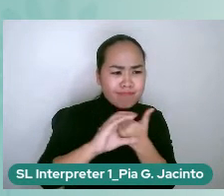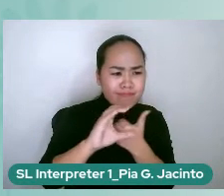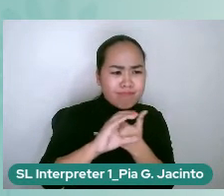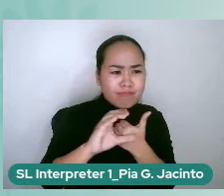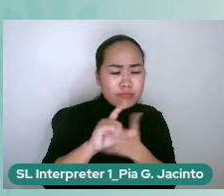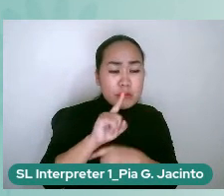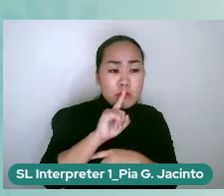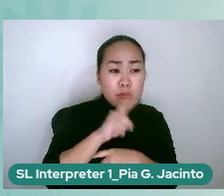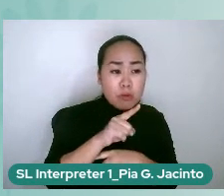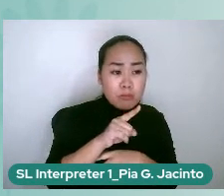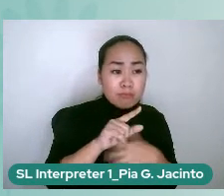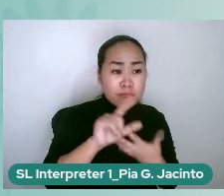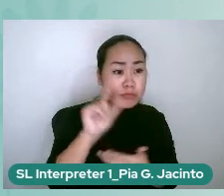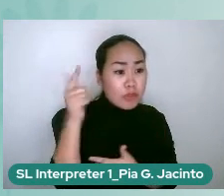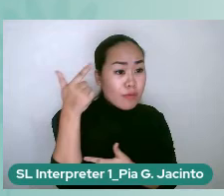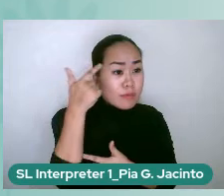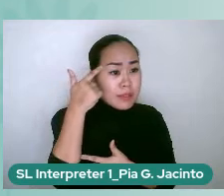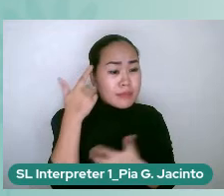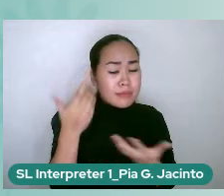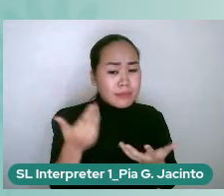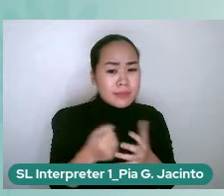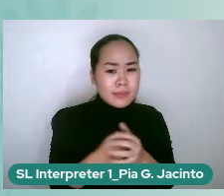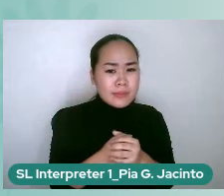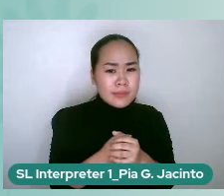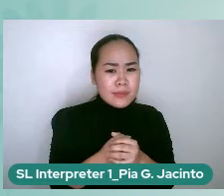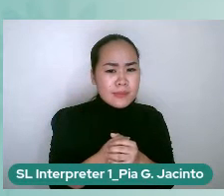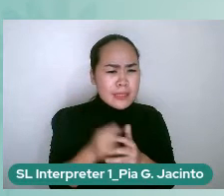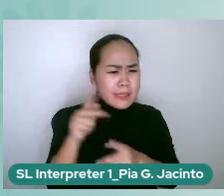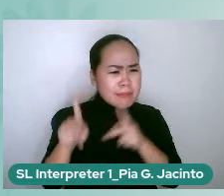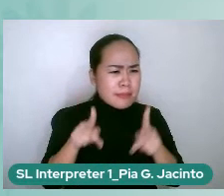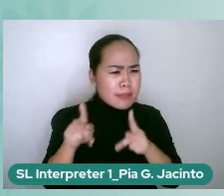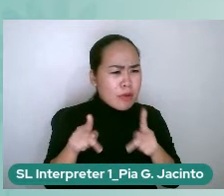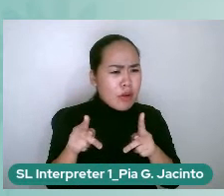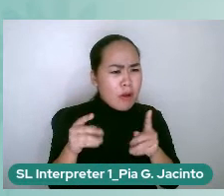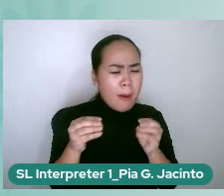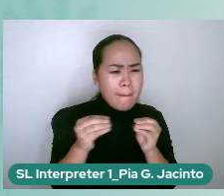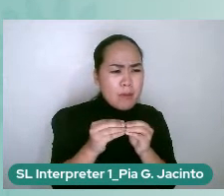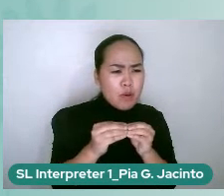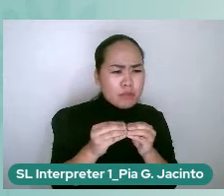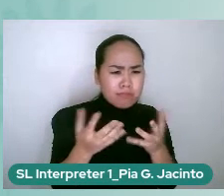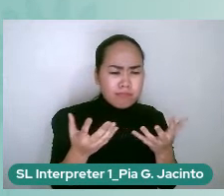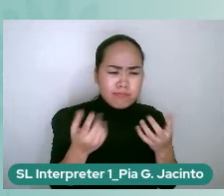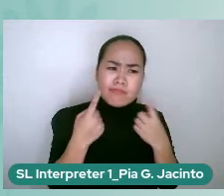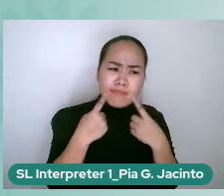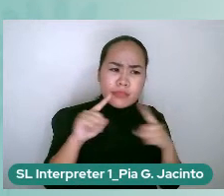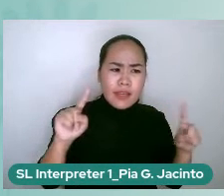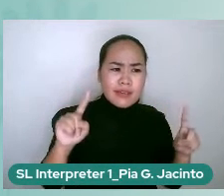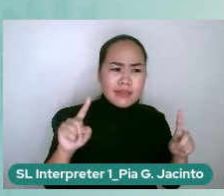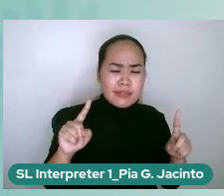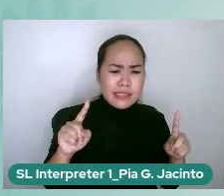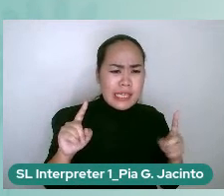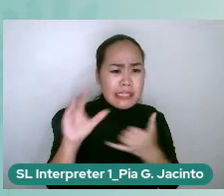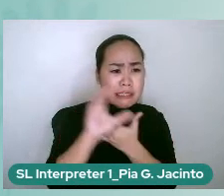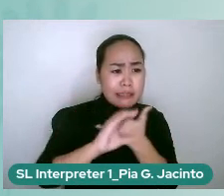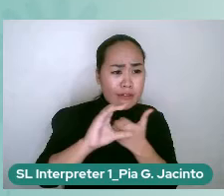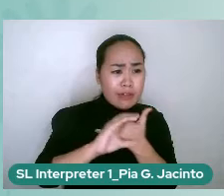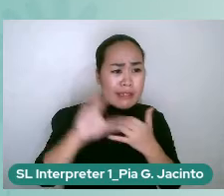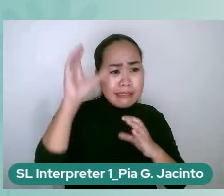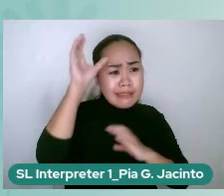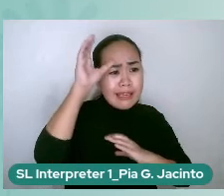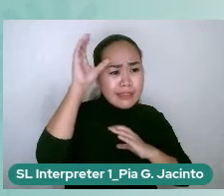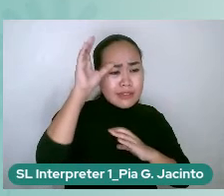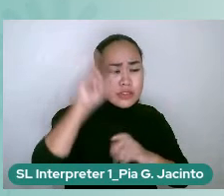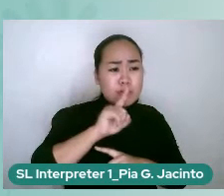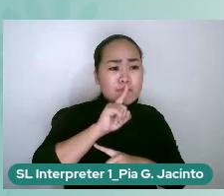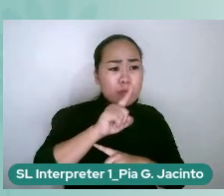the government of the Philippines and her people have been so successful because cervical cancer elimination is perhaps one